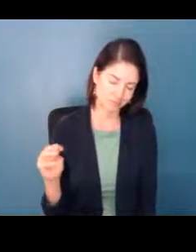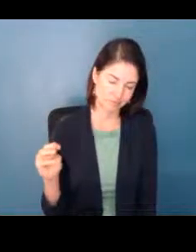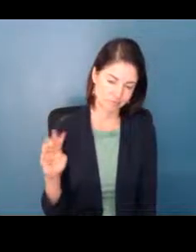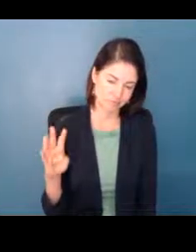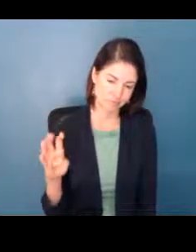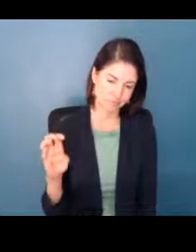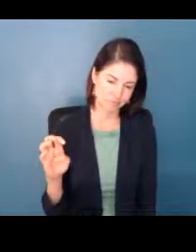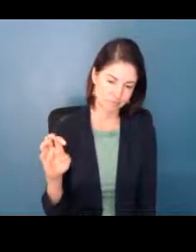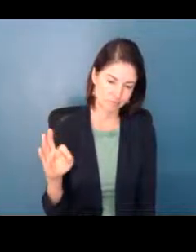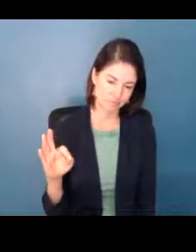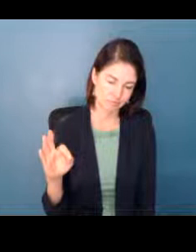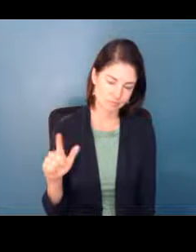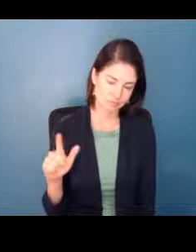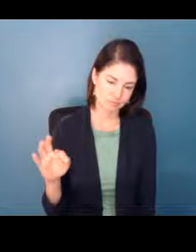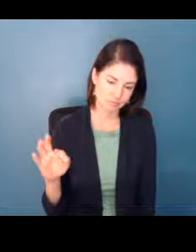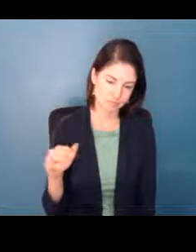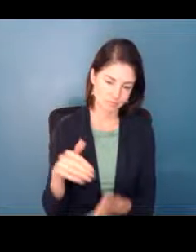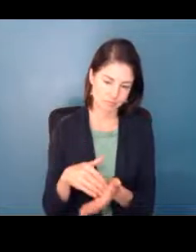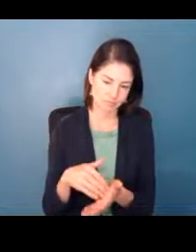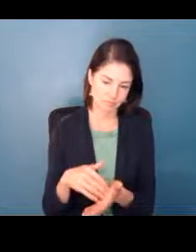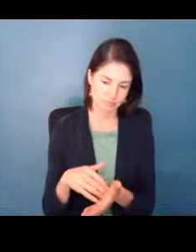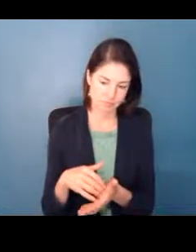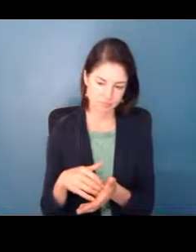$176,429,000 and